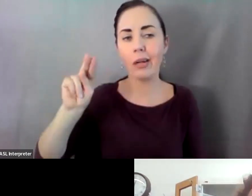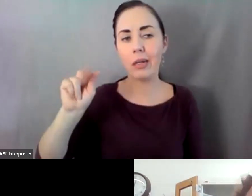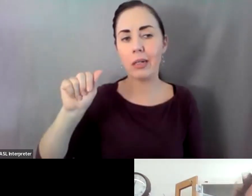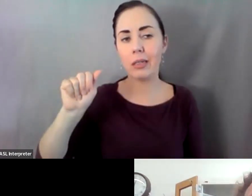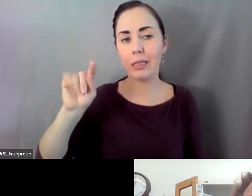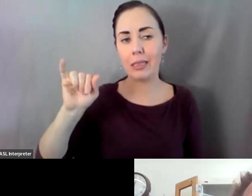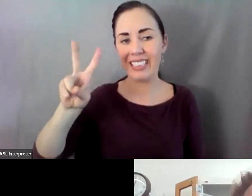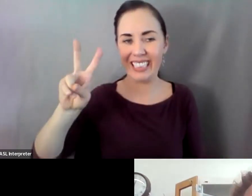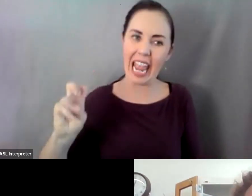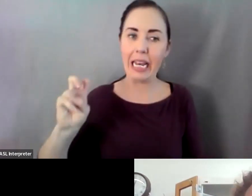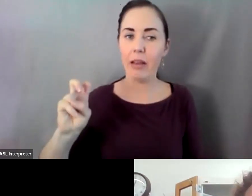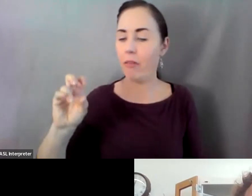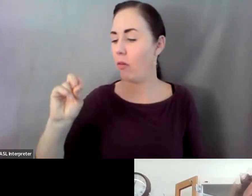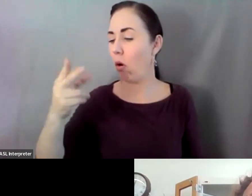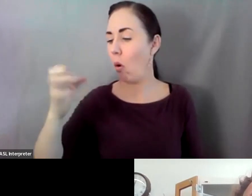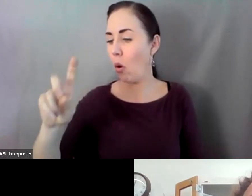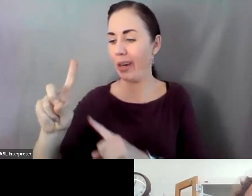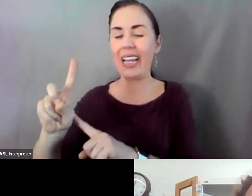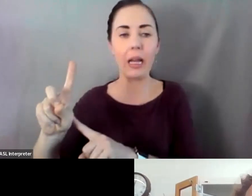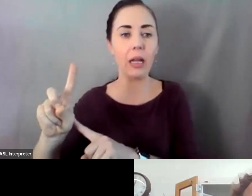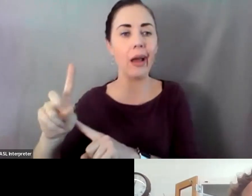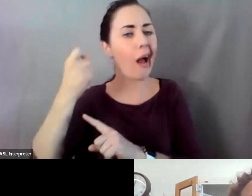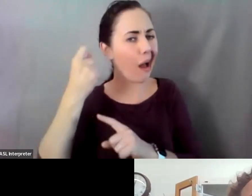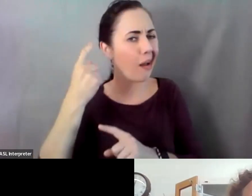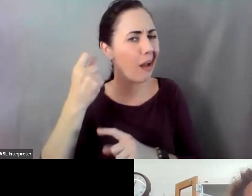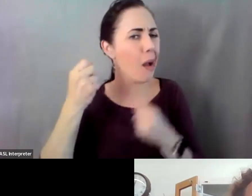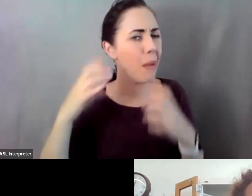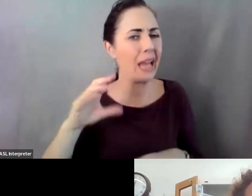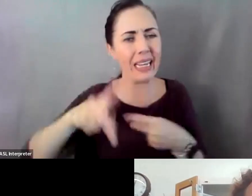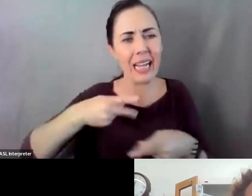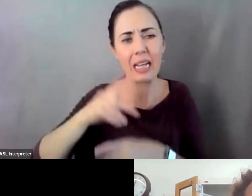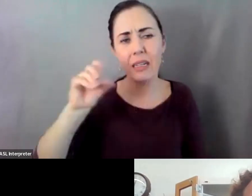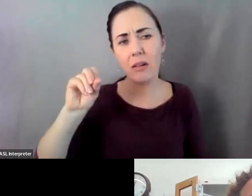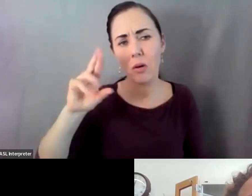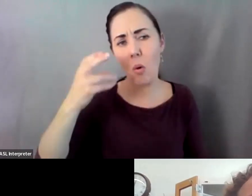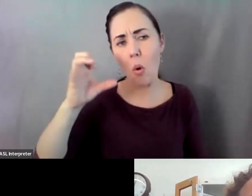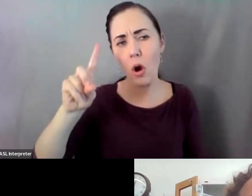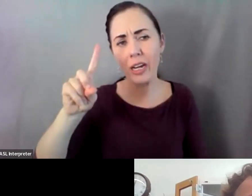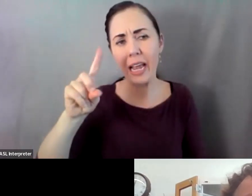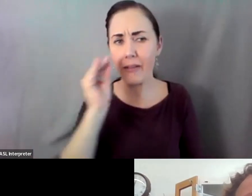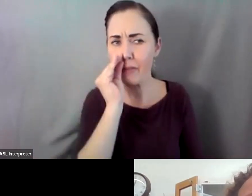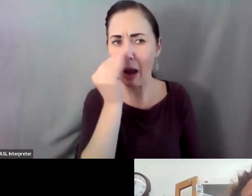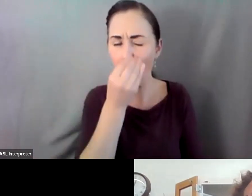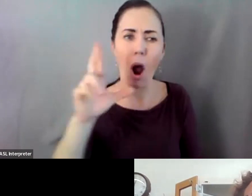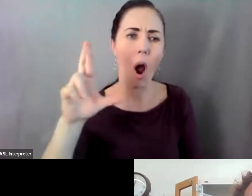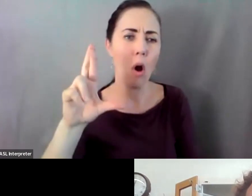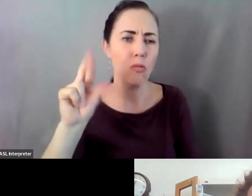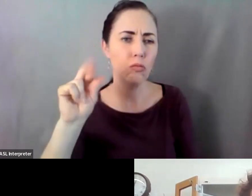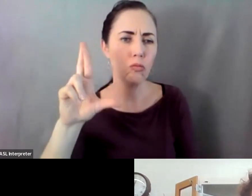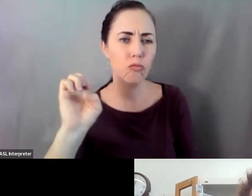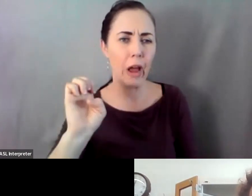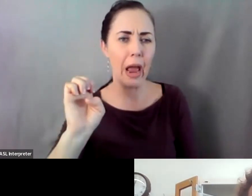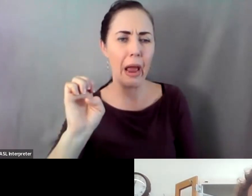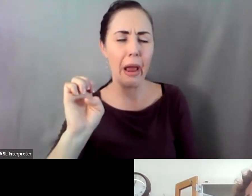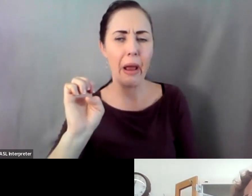Now, a lot of orchids are very rare, and to be sure that they can survive or to grow enough to put back